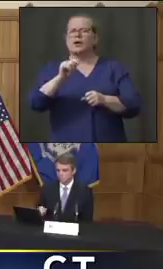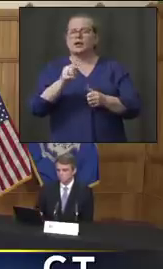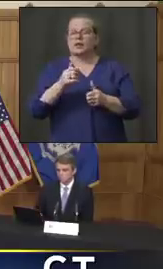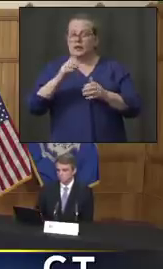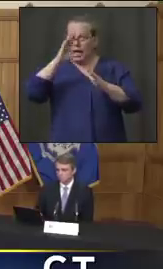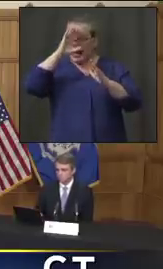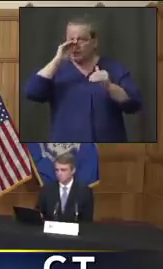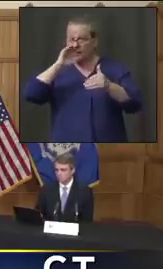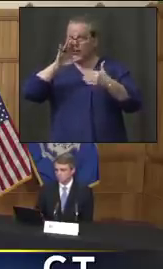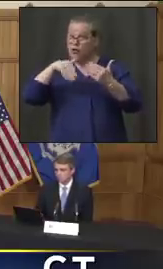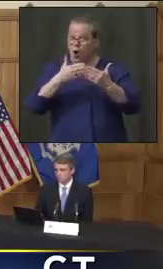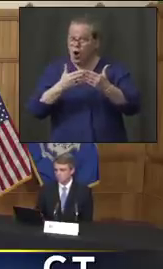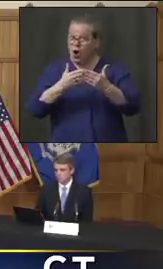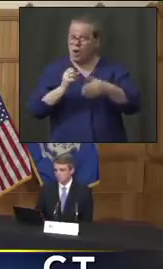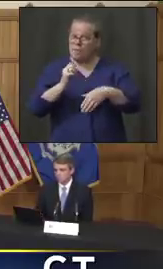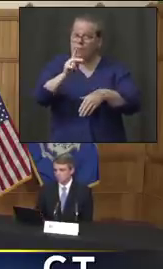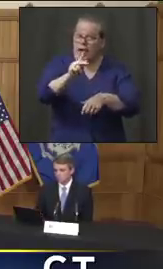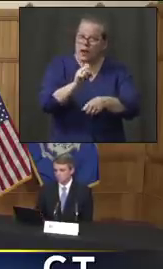You want that, Indra?